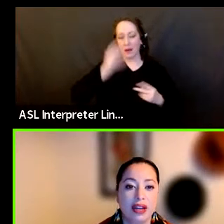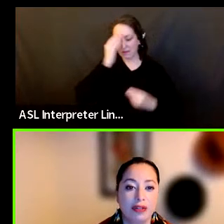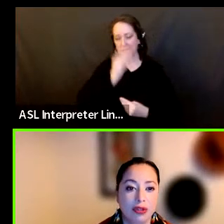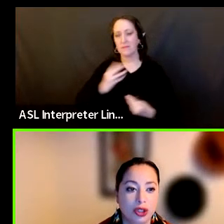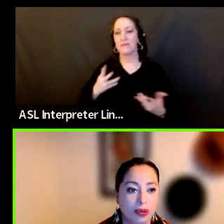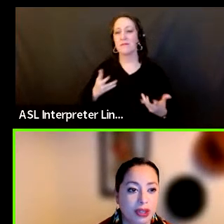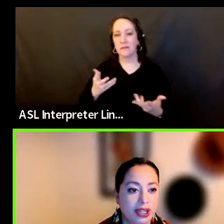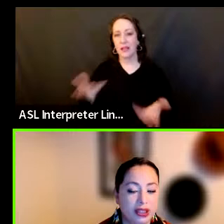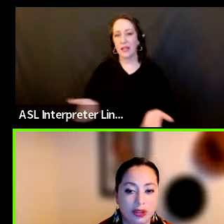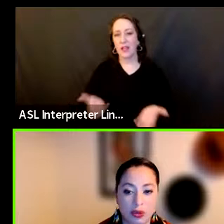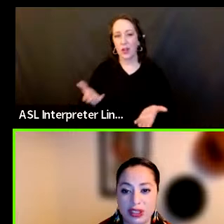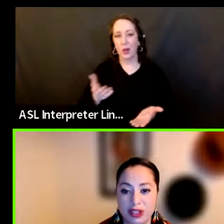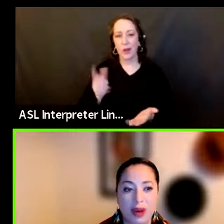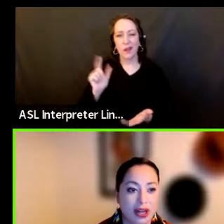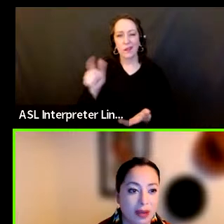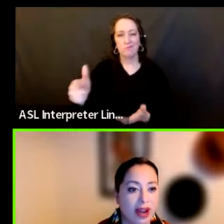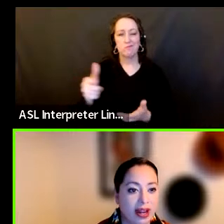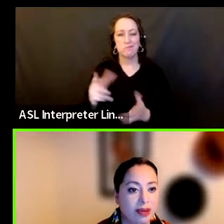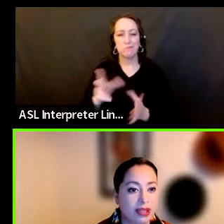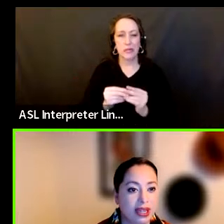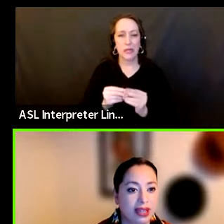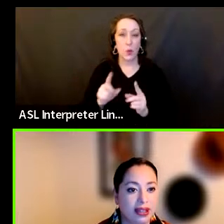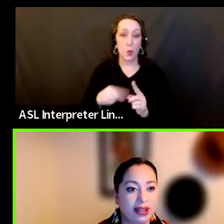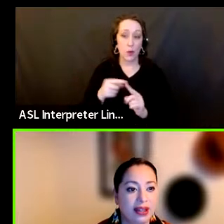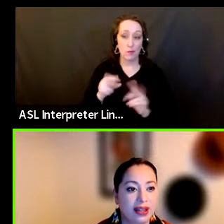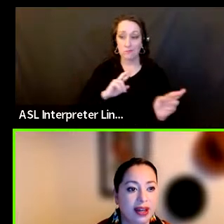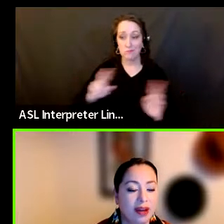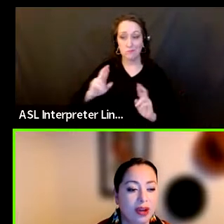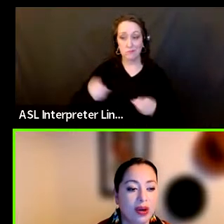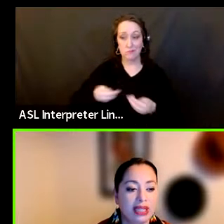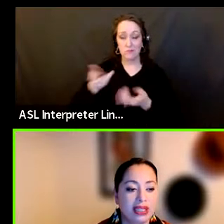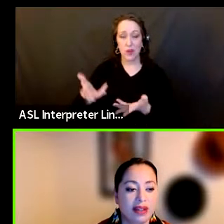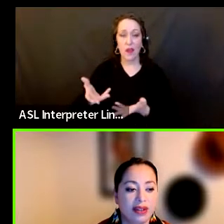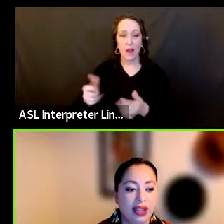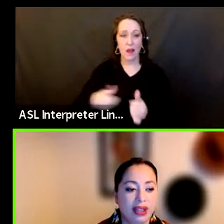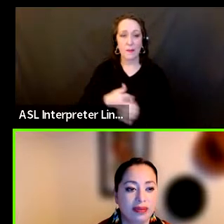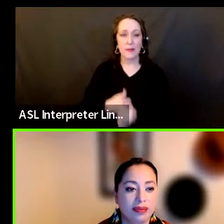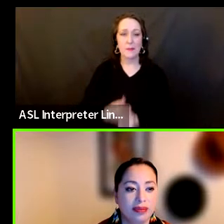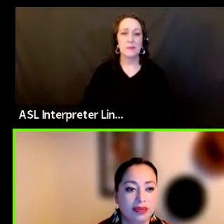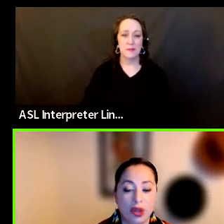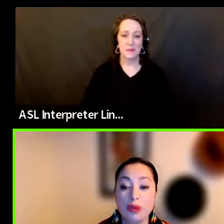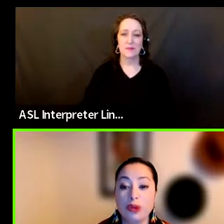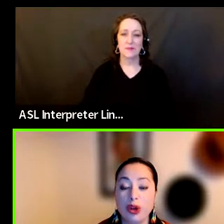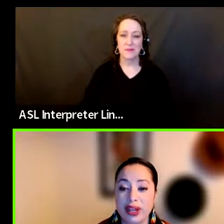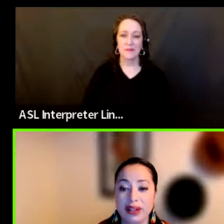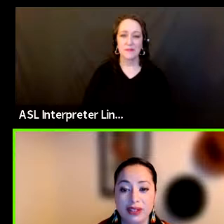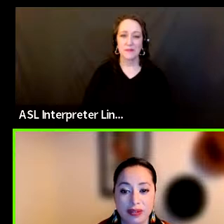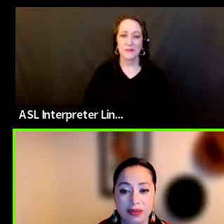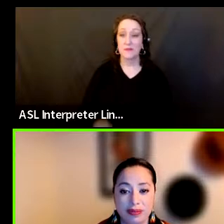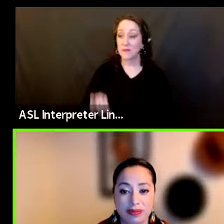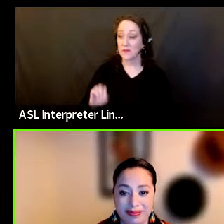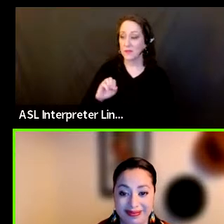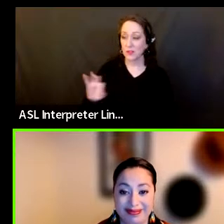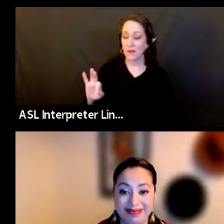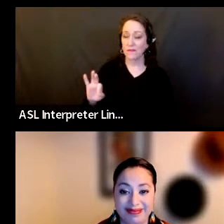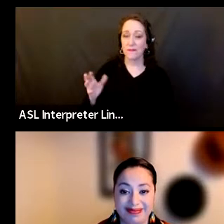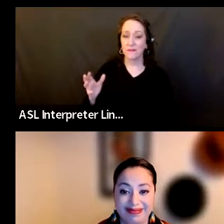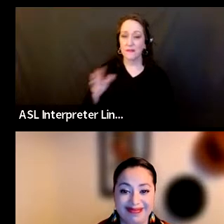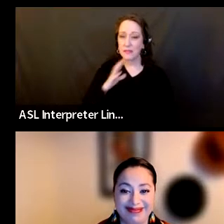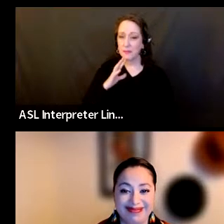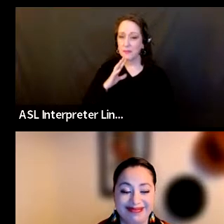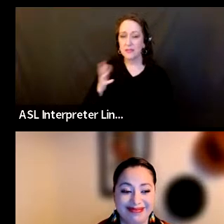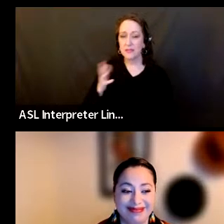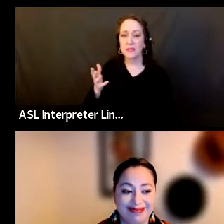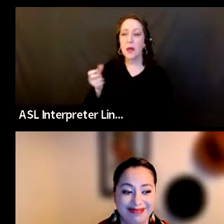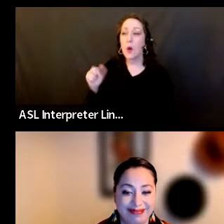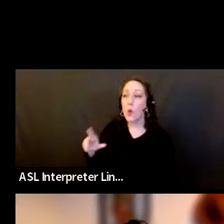here at future meetings once they're ready to provide an update. Go ahead, Stephanie. Go ahead, Jeff. I would just say,